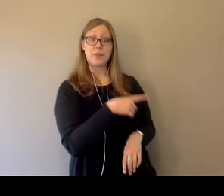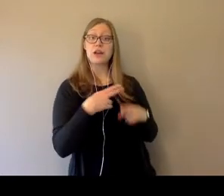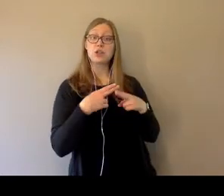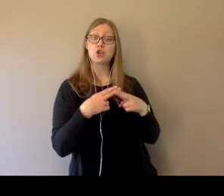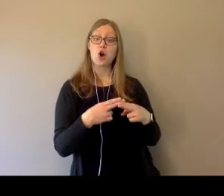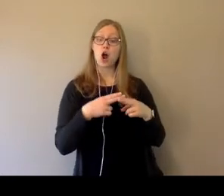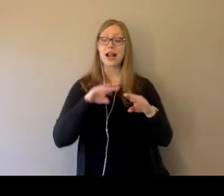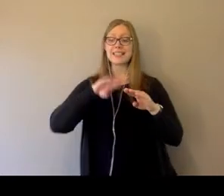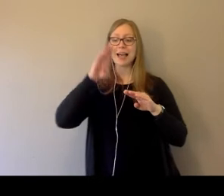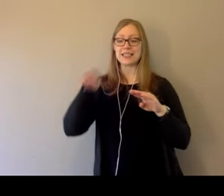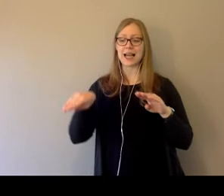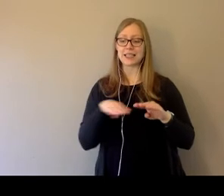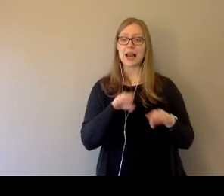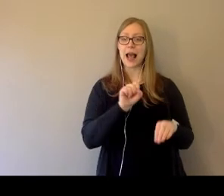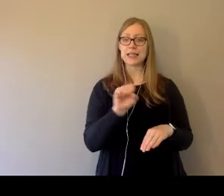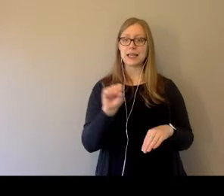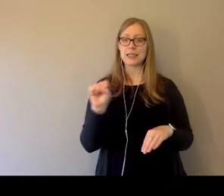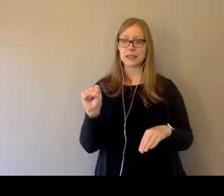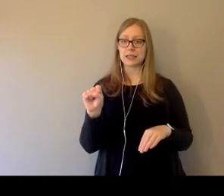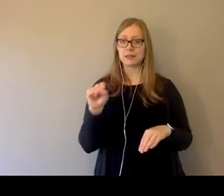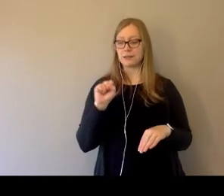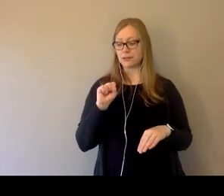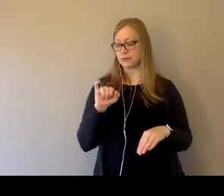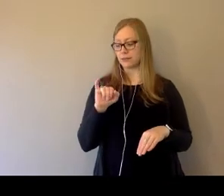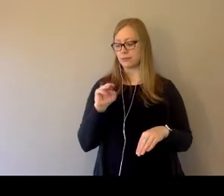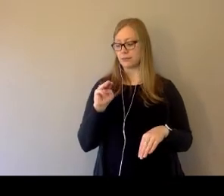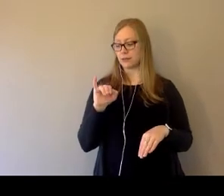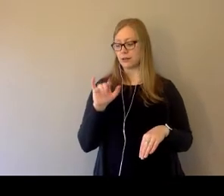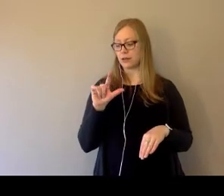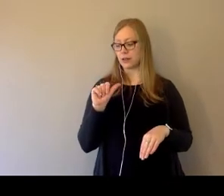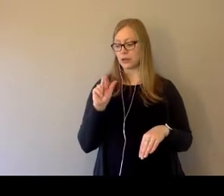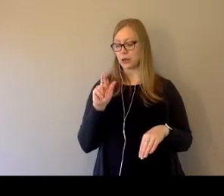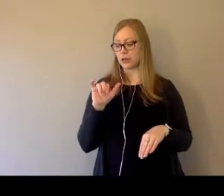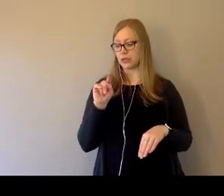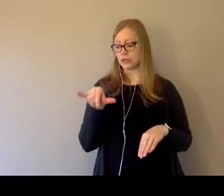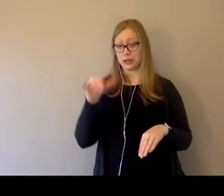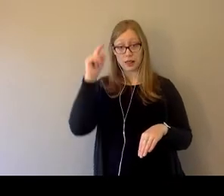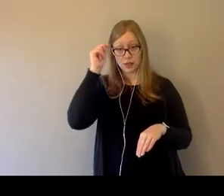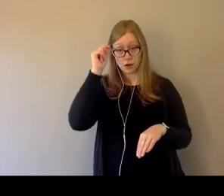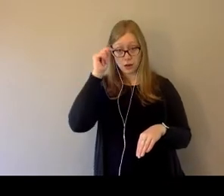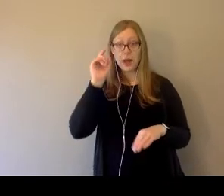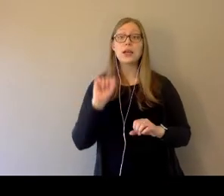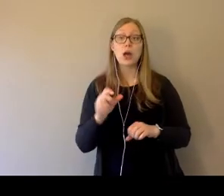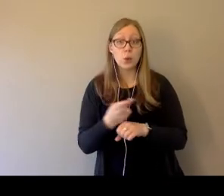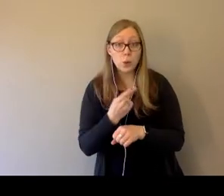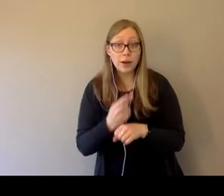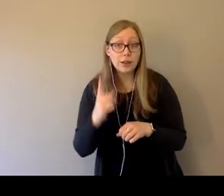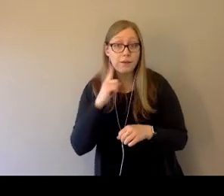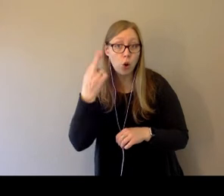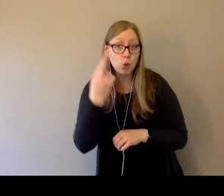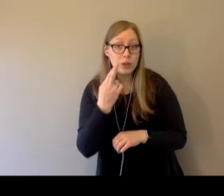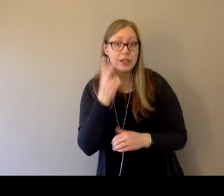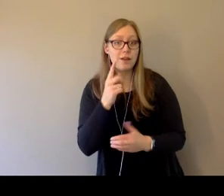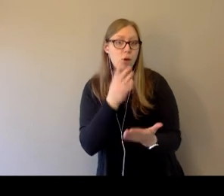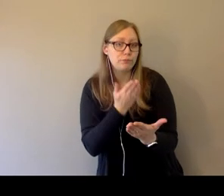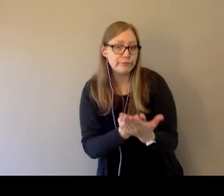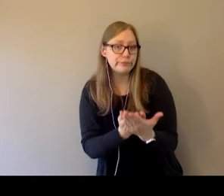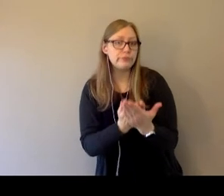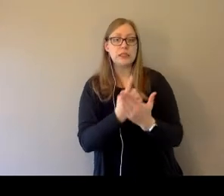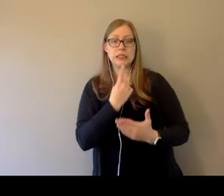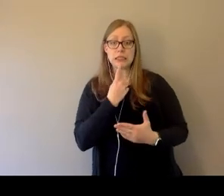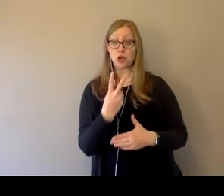side similarity theorem, and we can use that as a reason, a justification for saying that two triangles are